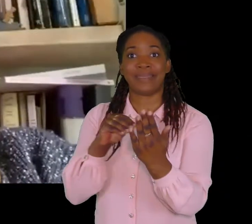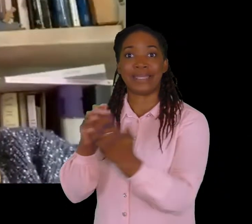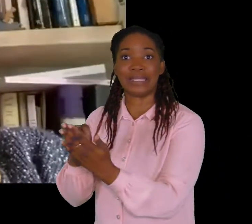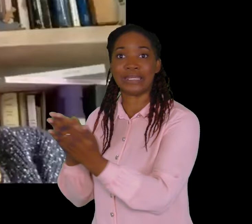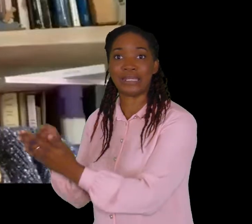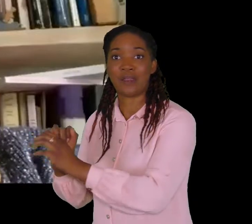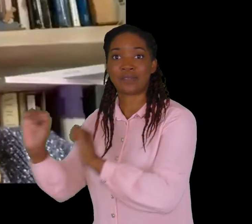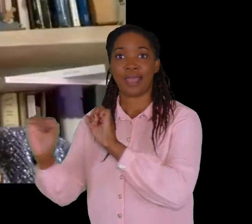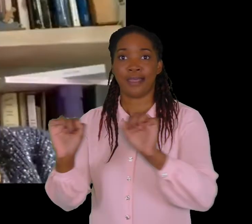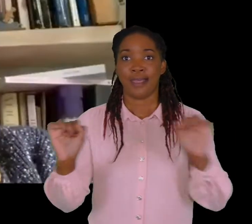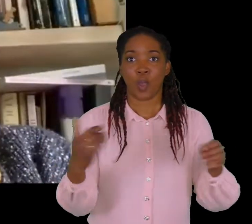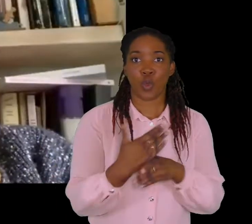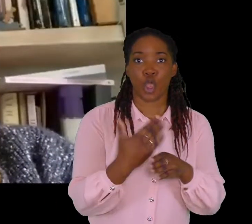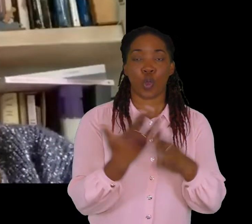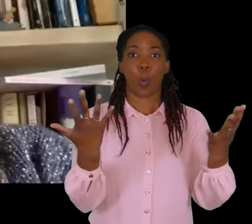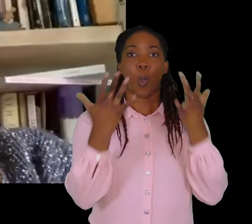photocopies,